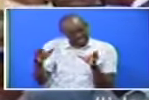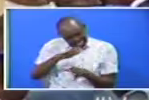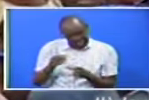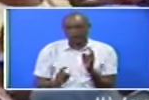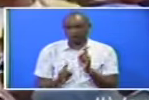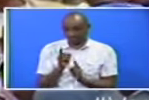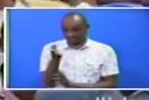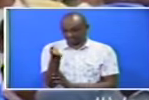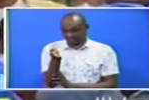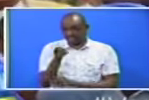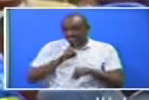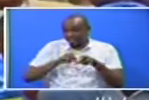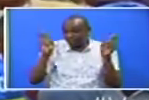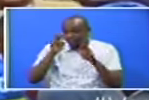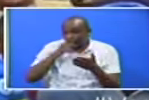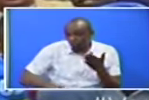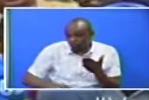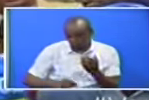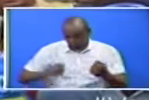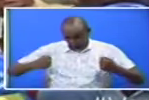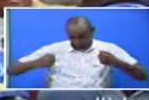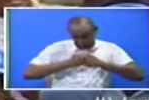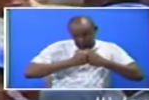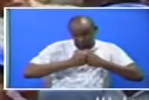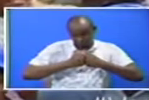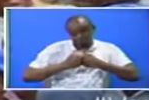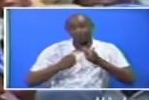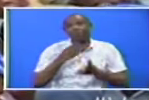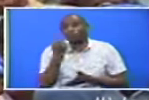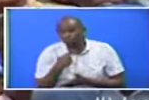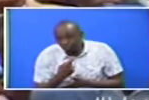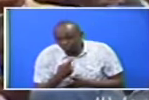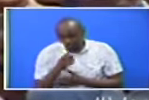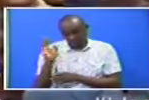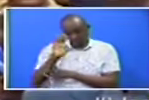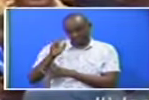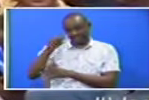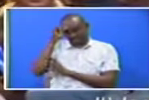stronghold, even as he prepares to face one of his main challenges for the Bomet